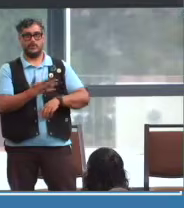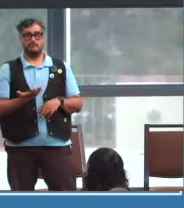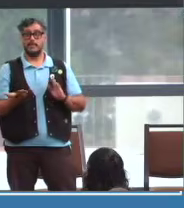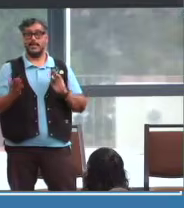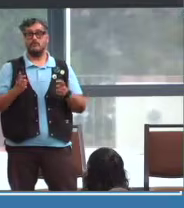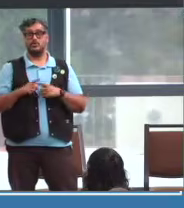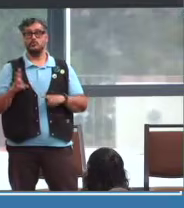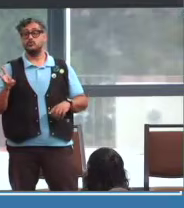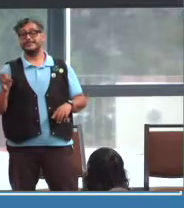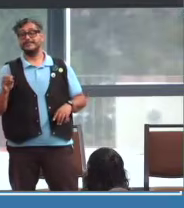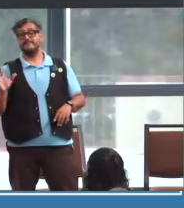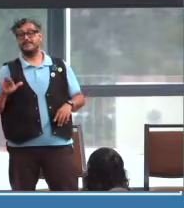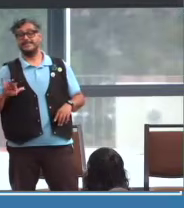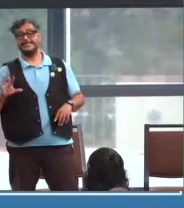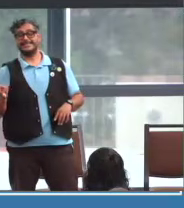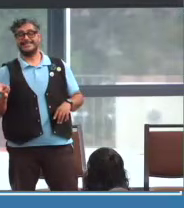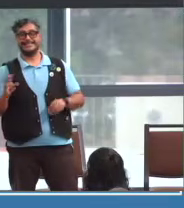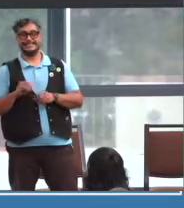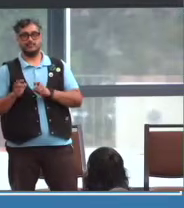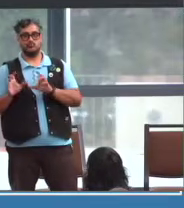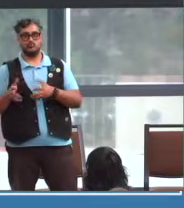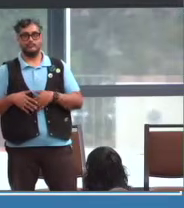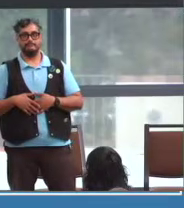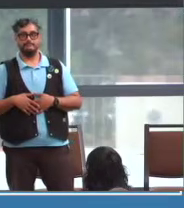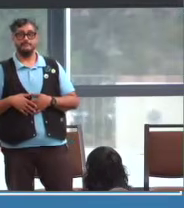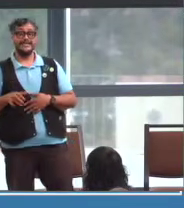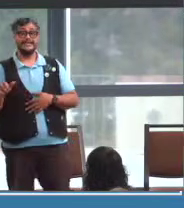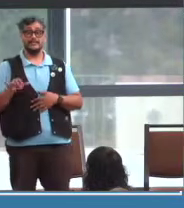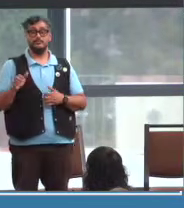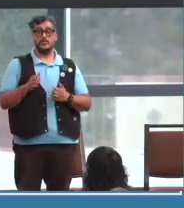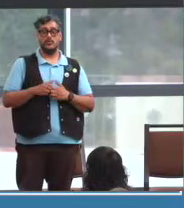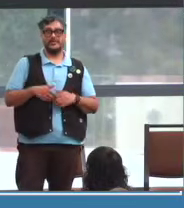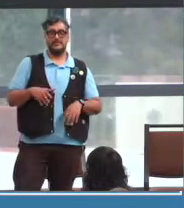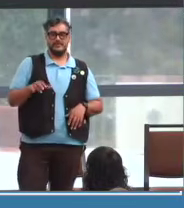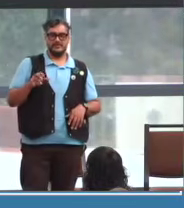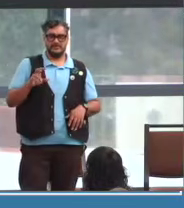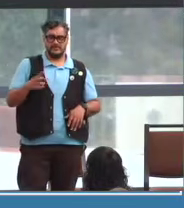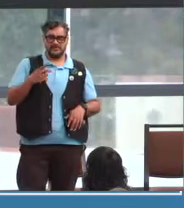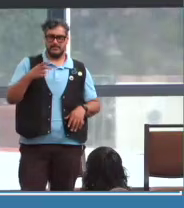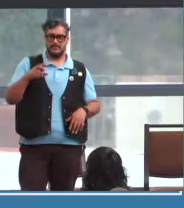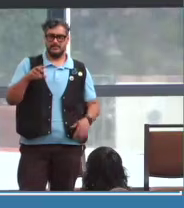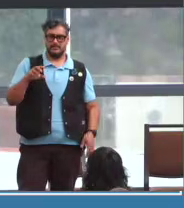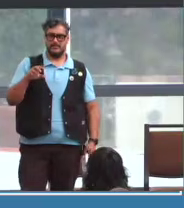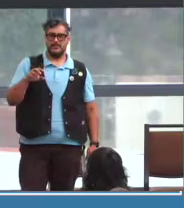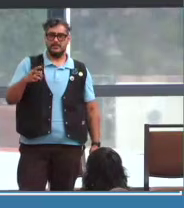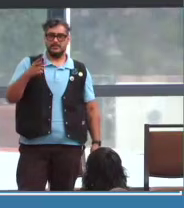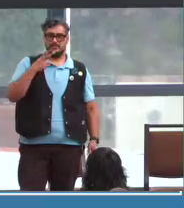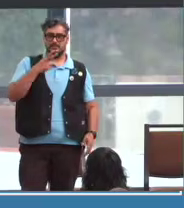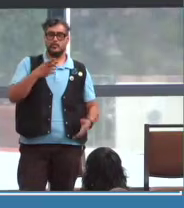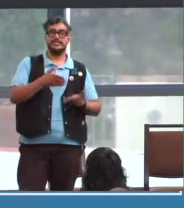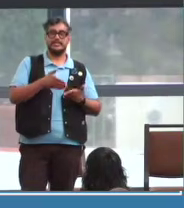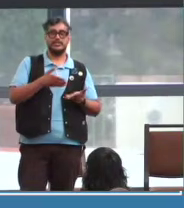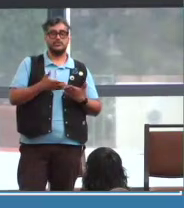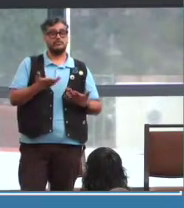was a 60 to 56% flare in the control group. Similarly, with smoking cessation, smoking actually makes it